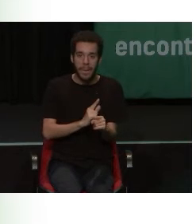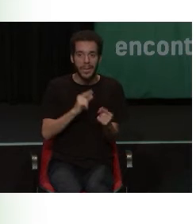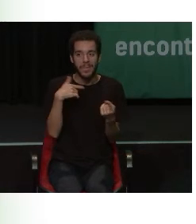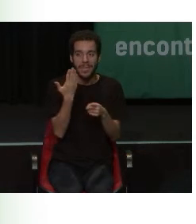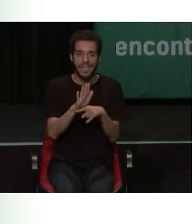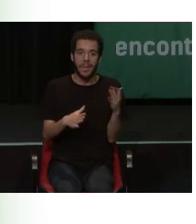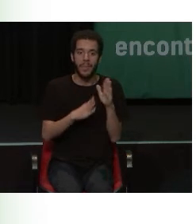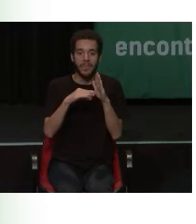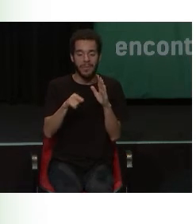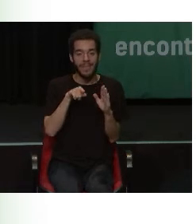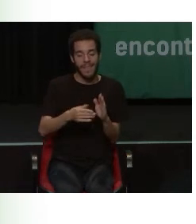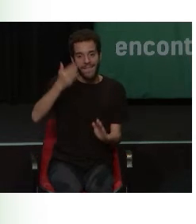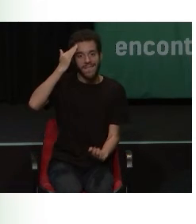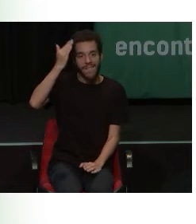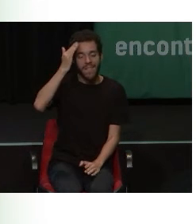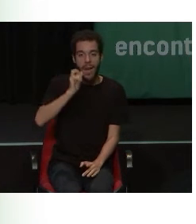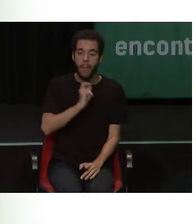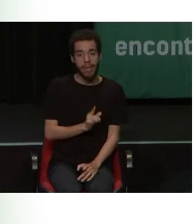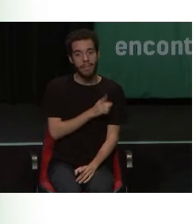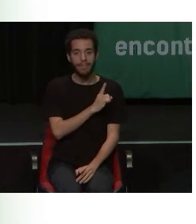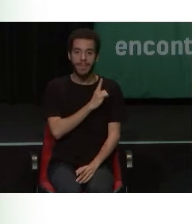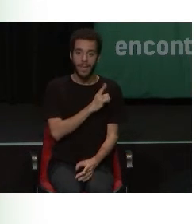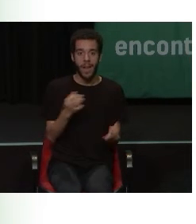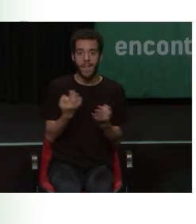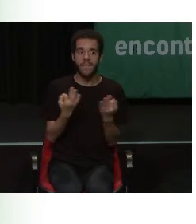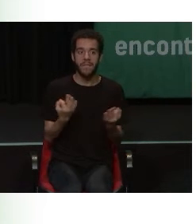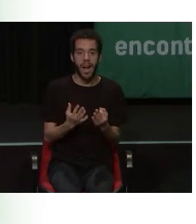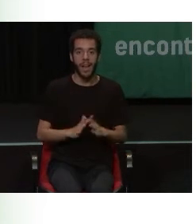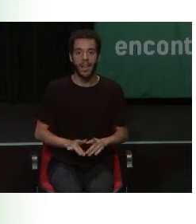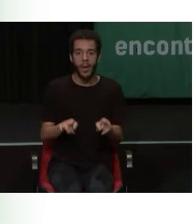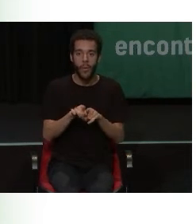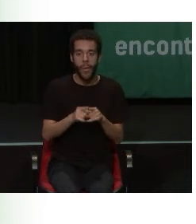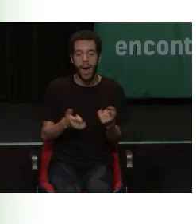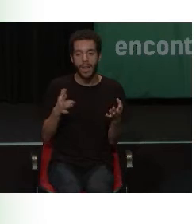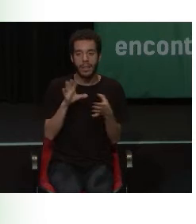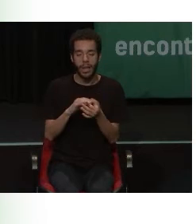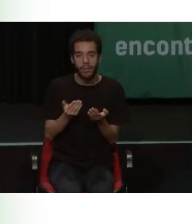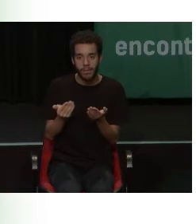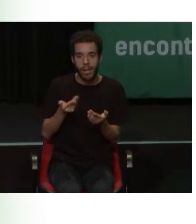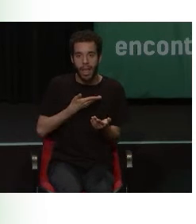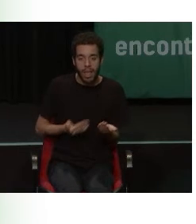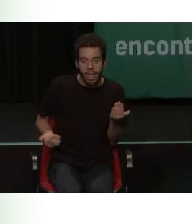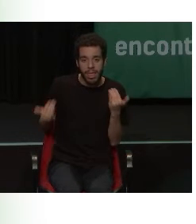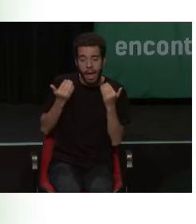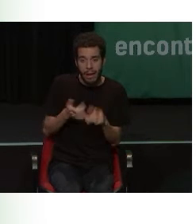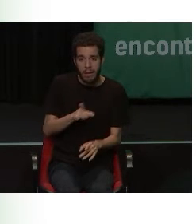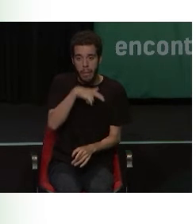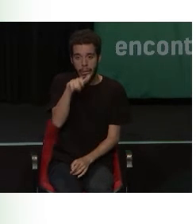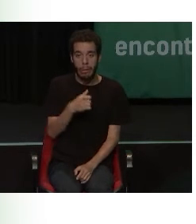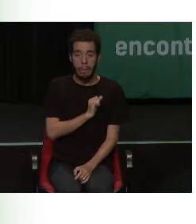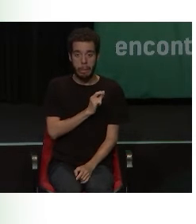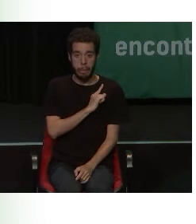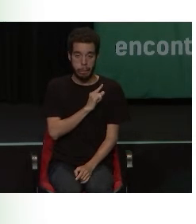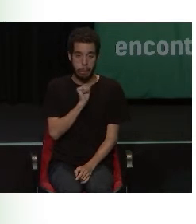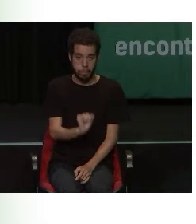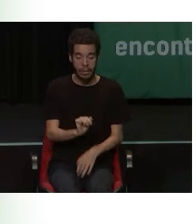destes modelos de based previsão on serem these pessoais, portanto, são models, baseados because nos these dados forecast do próprio models cidadão, use the e a data